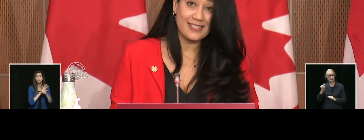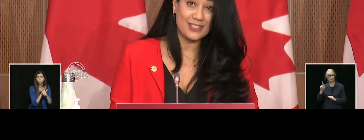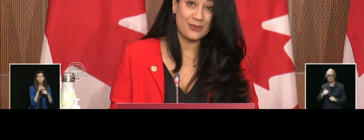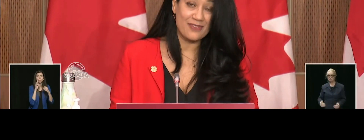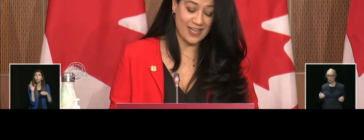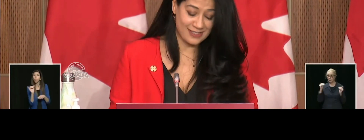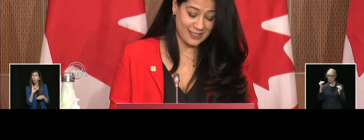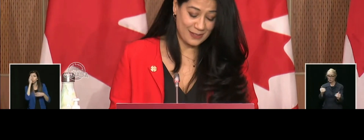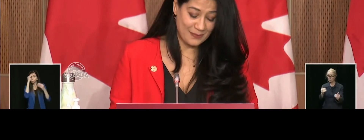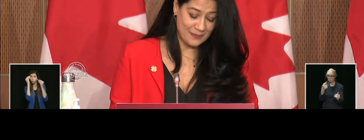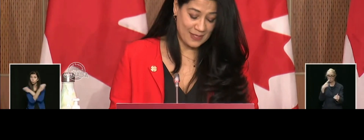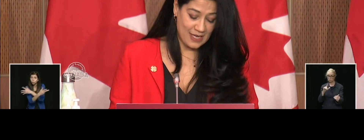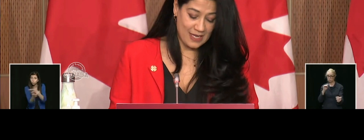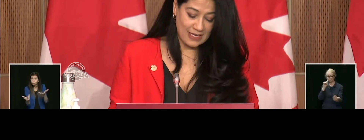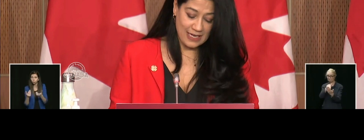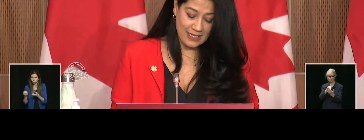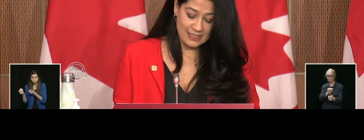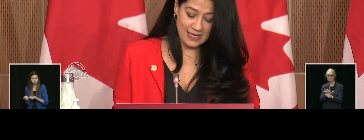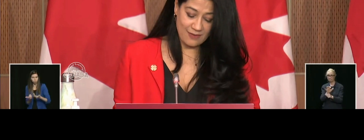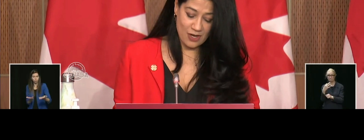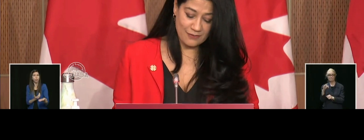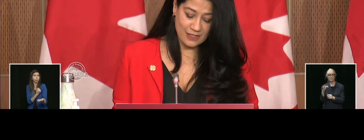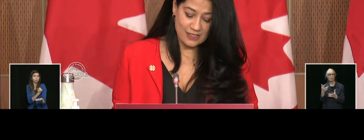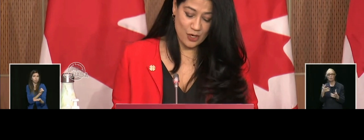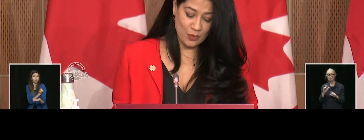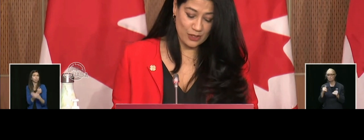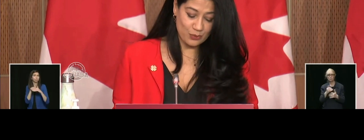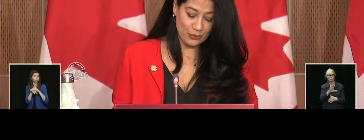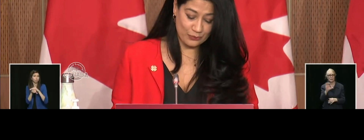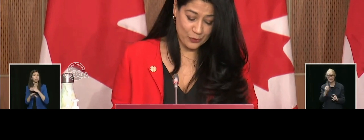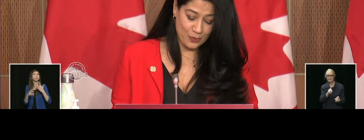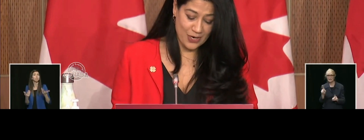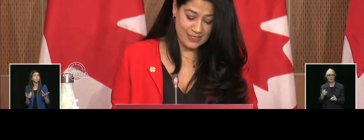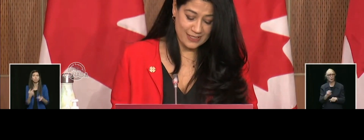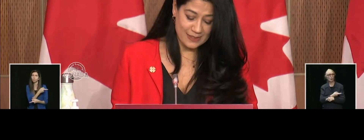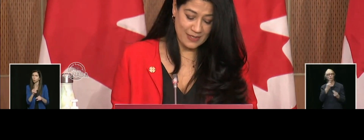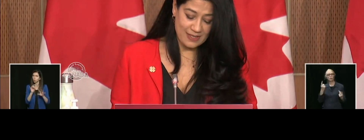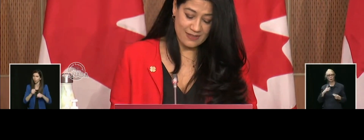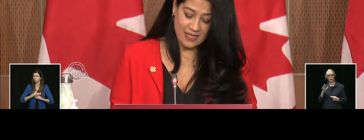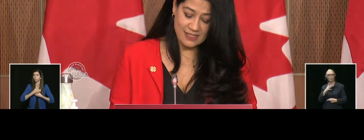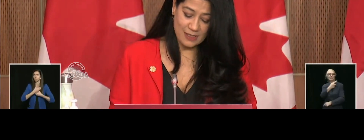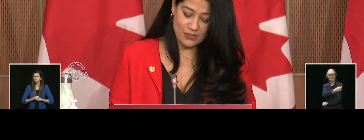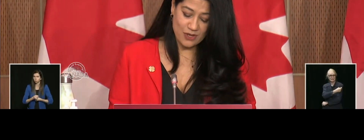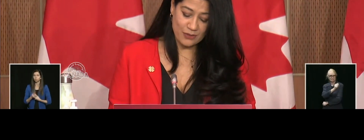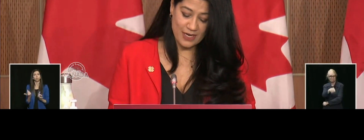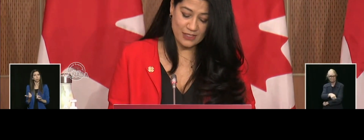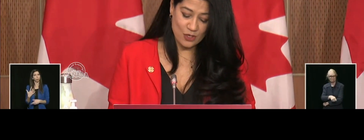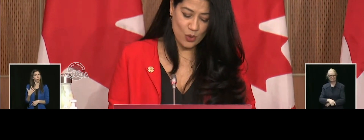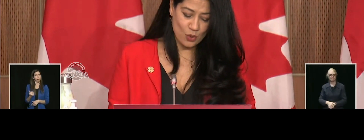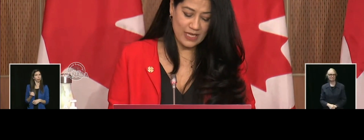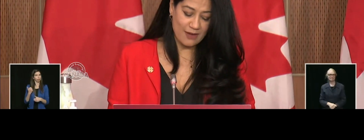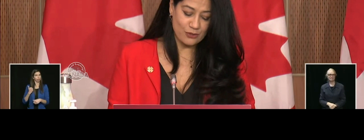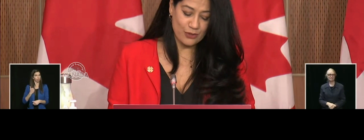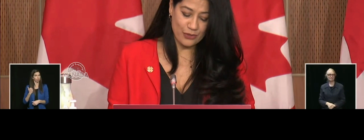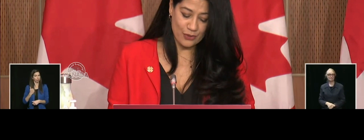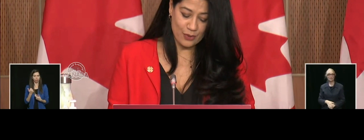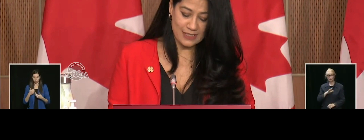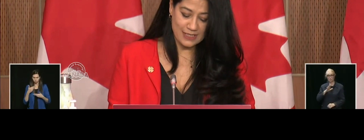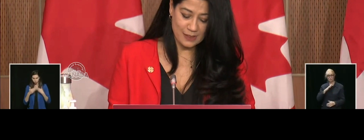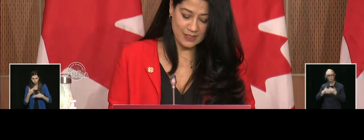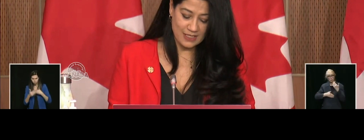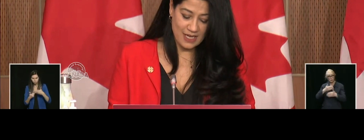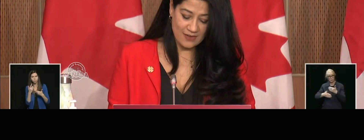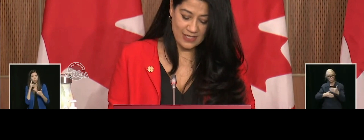with access to a vaccine. Canadians can have confidence in our rigorous review process and that the vaccine was authorized only after a